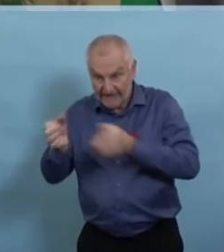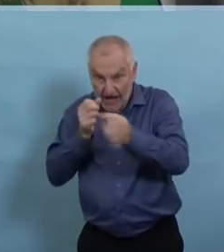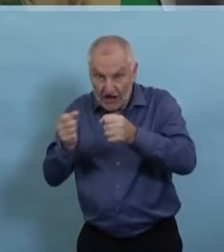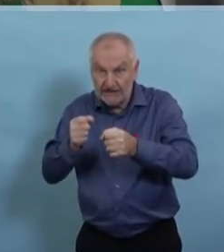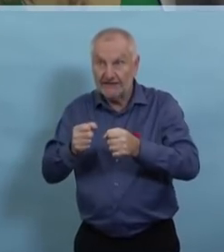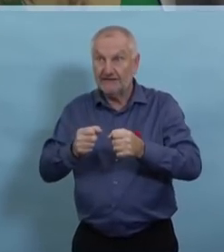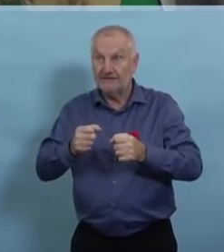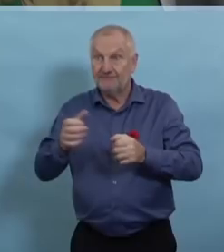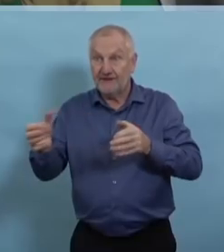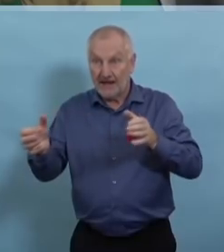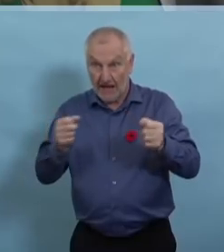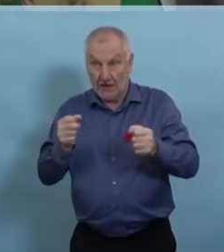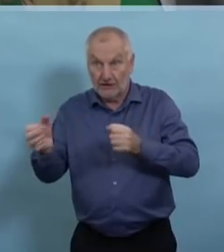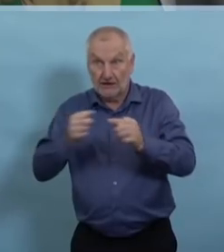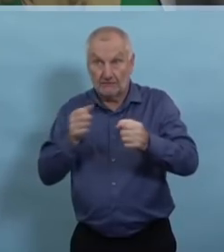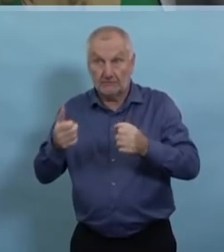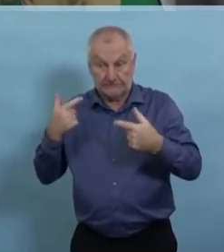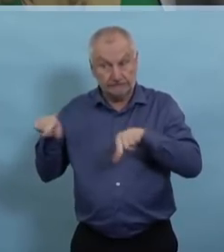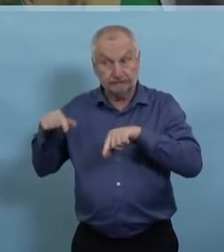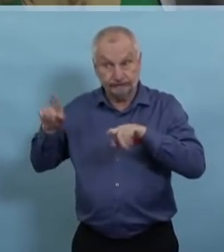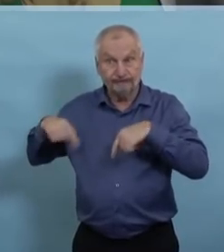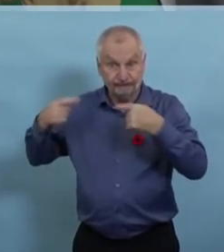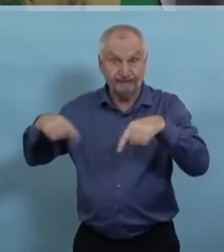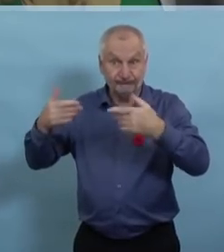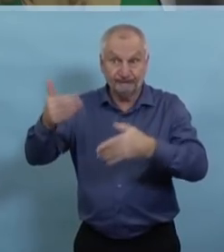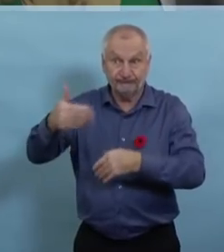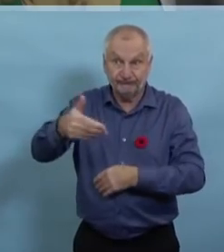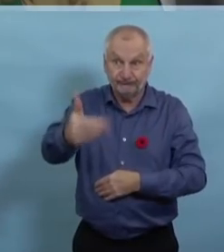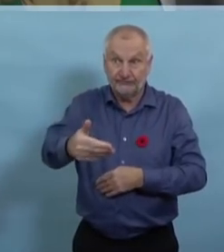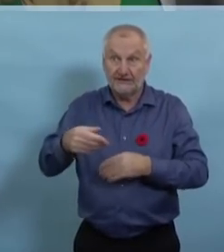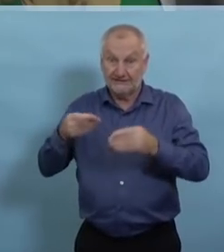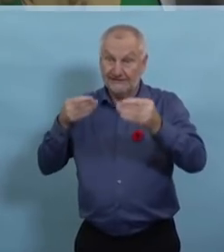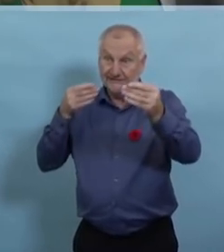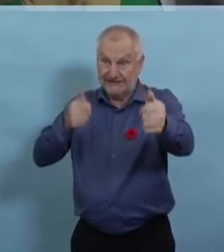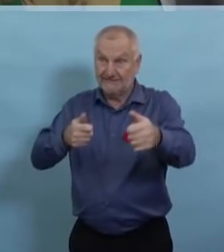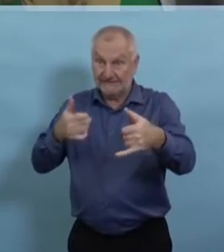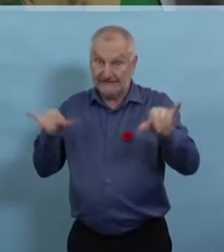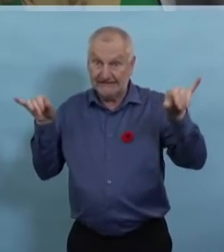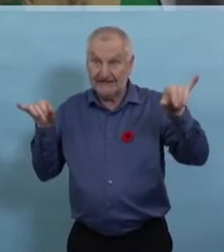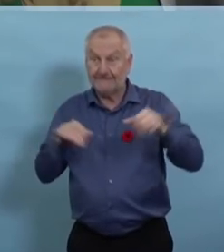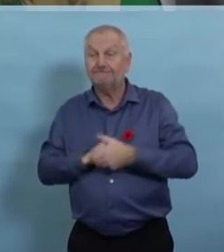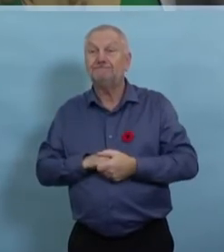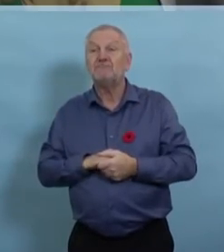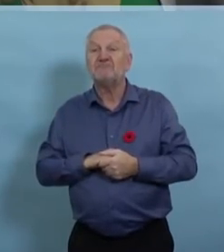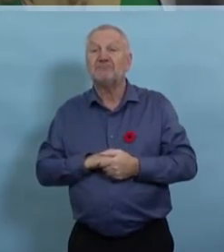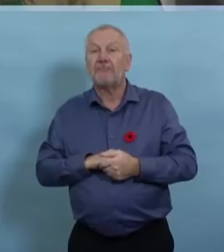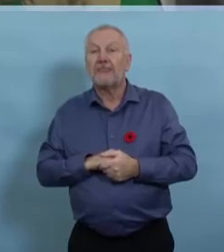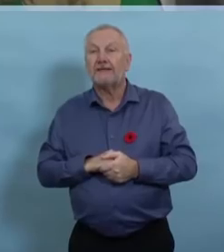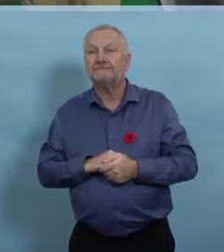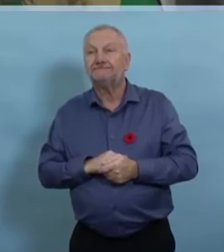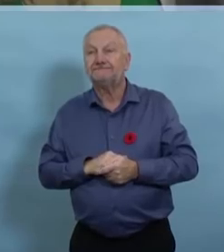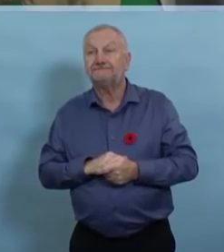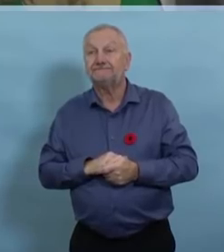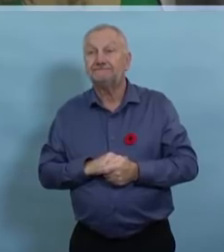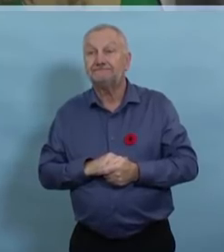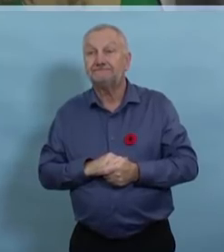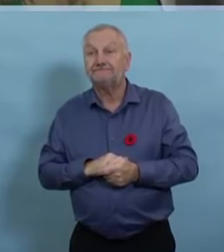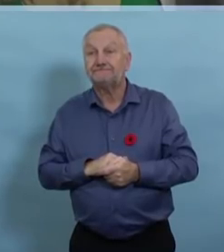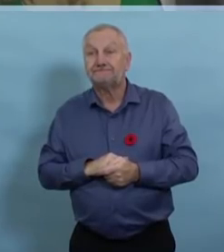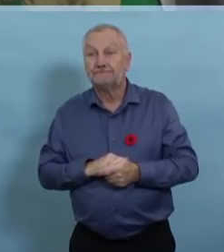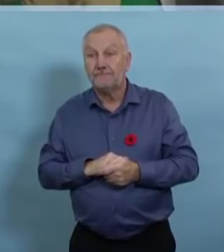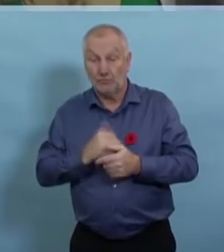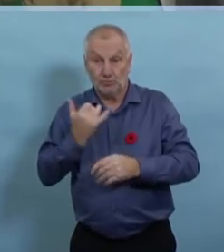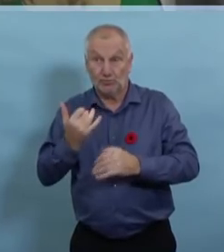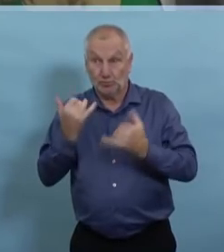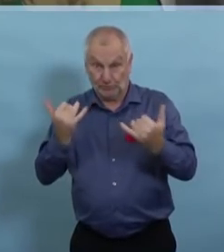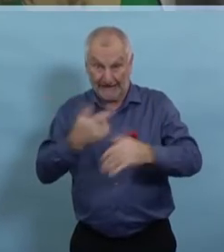significantly. The expenditures will continue to happen significantly. This initiative today is supported